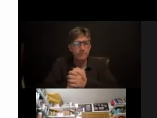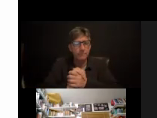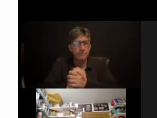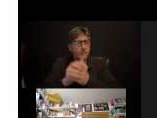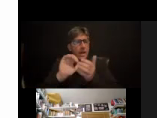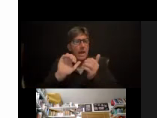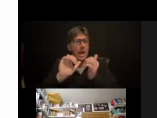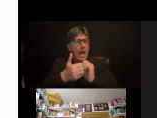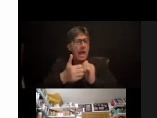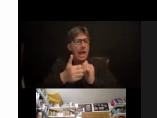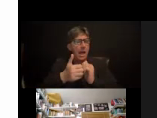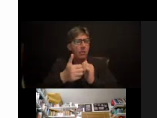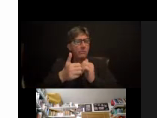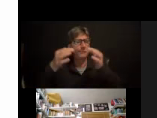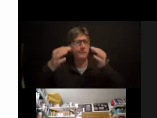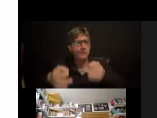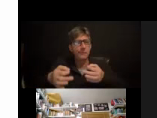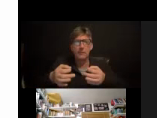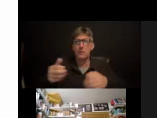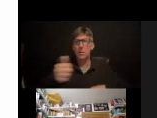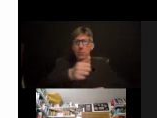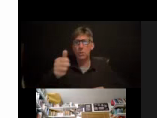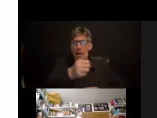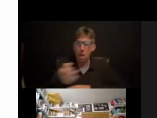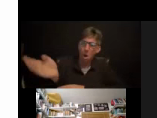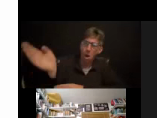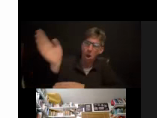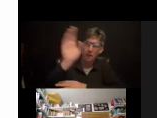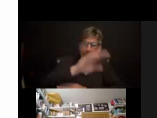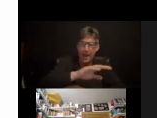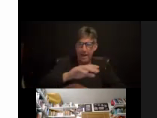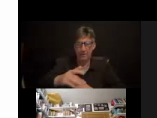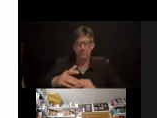commuter rail all day modeling and whether or not some of that can be